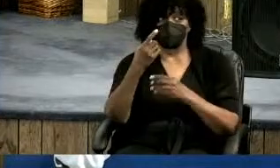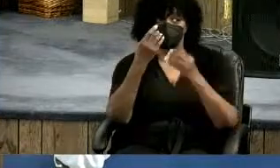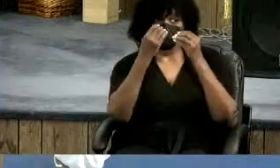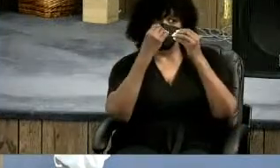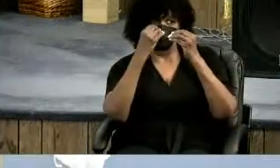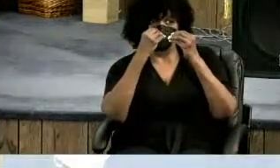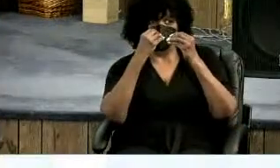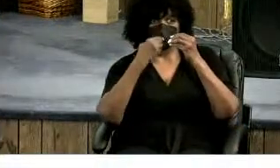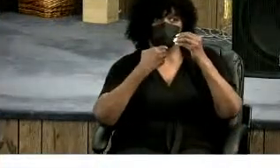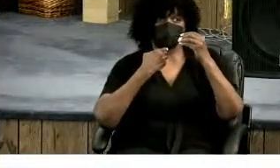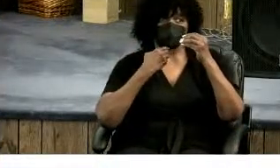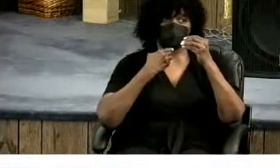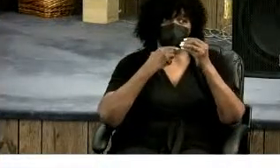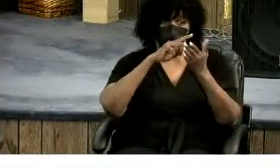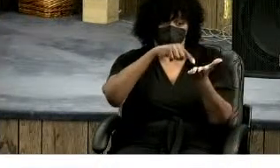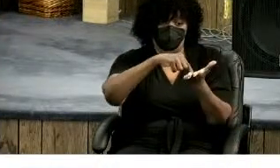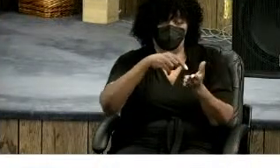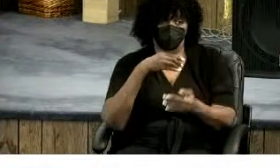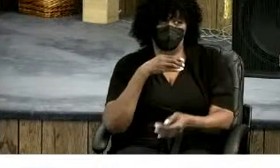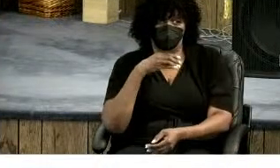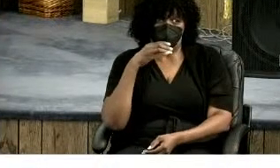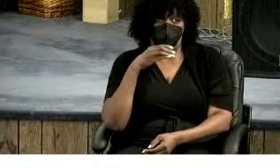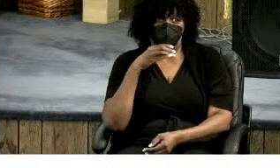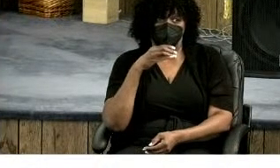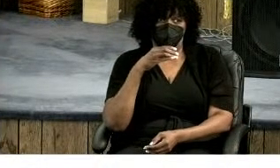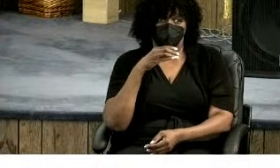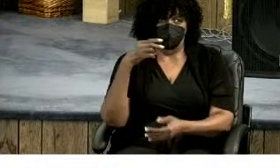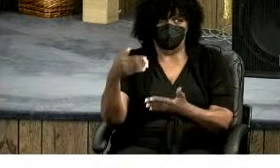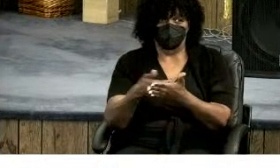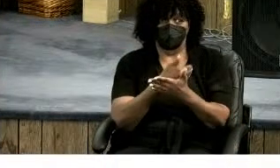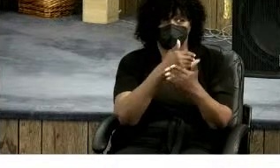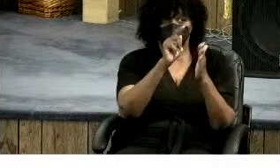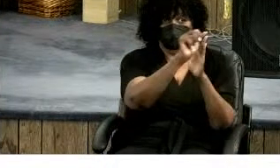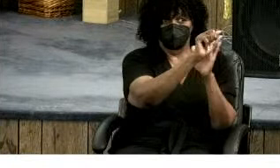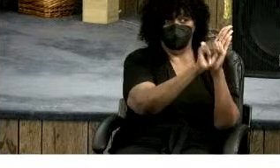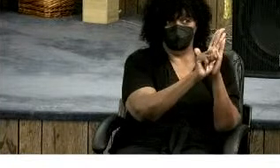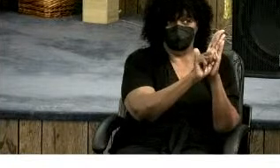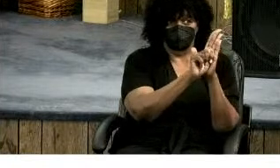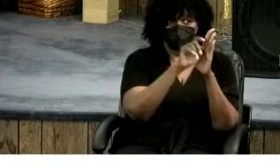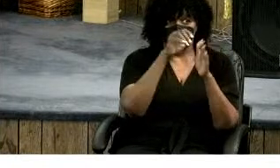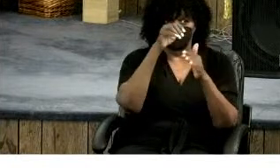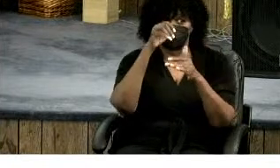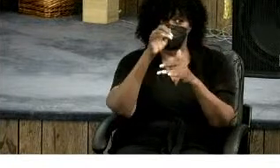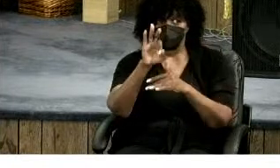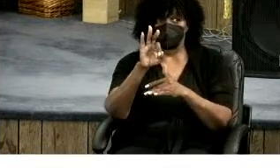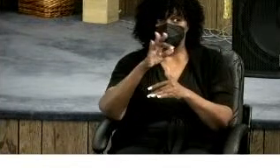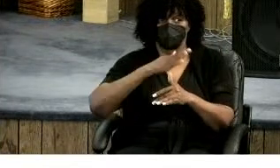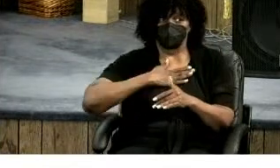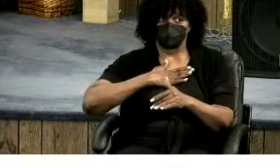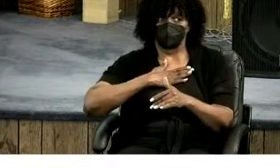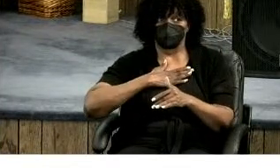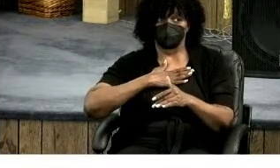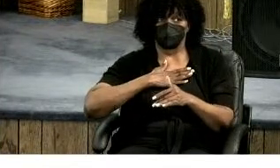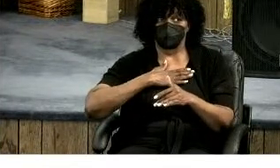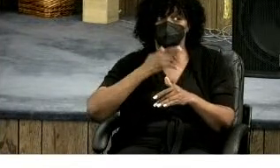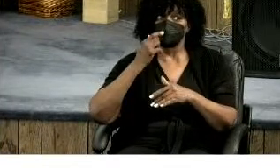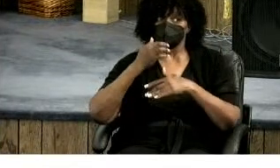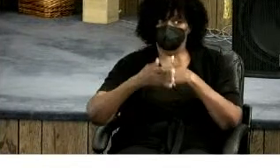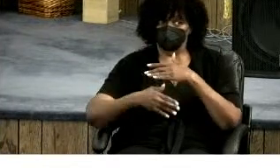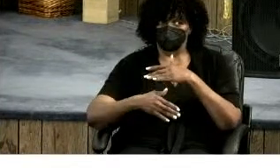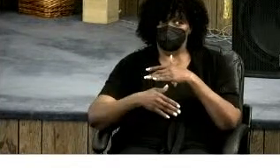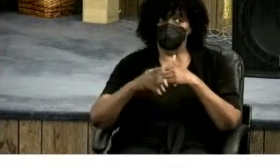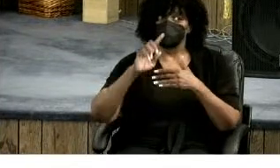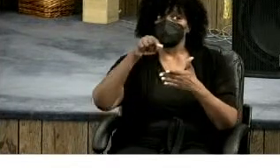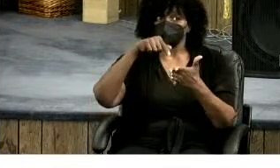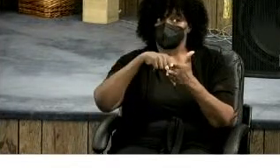supped, saying, "This cup is the New Testament of my blood. This